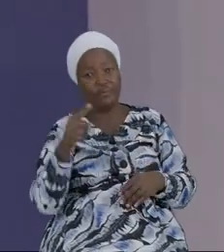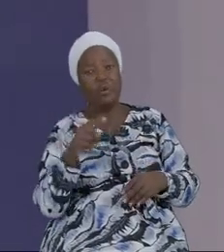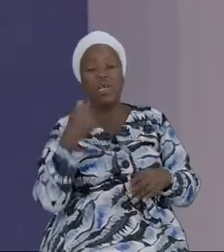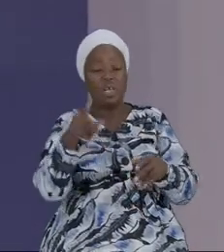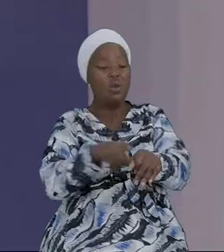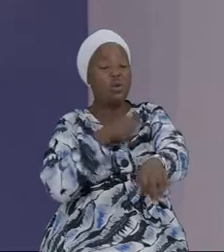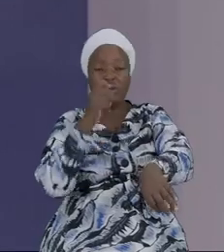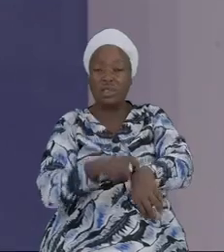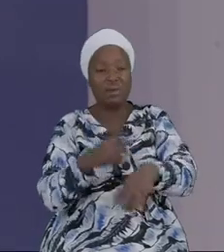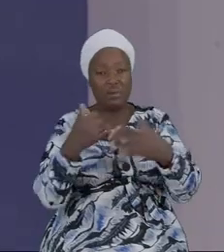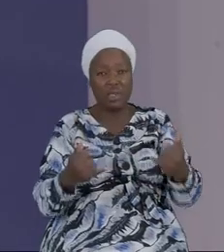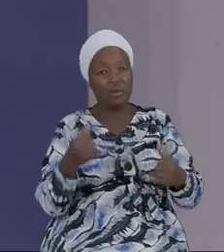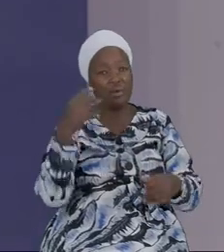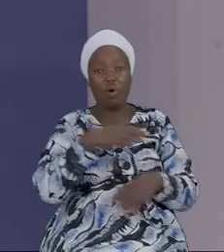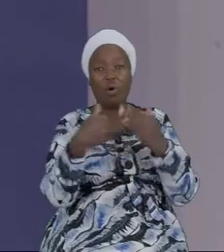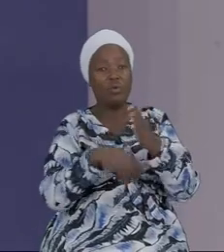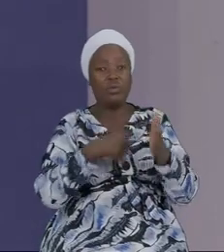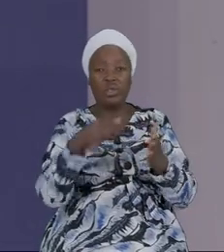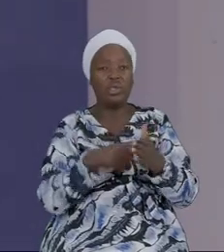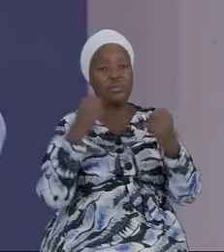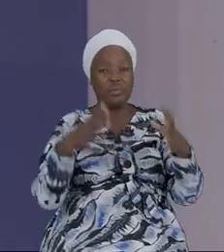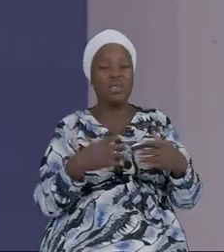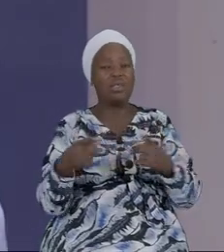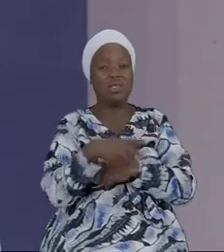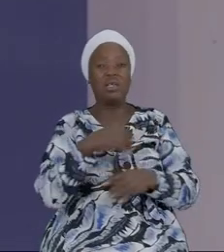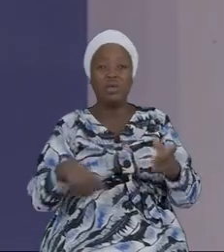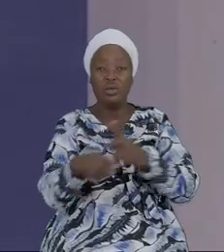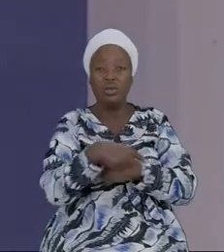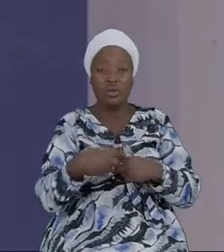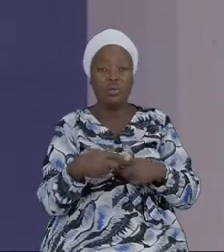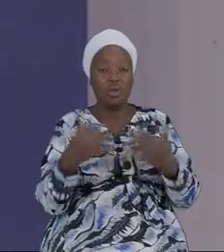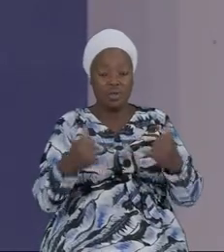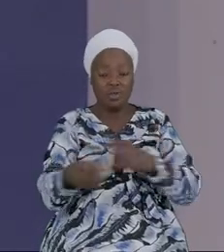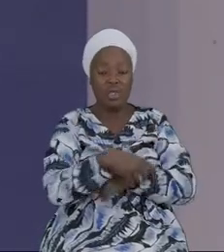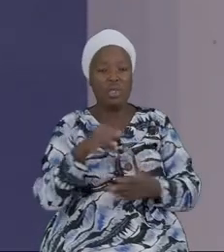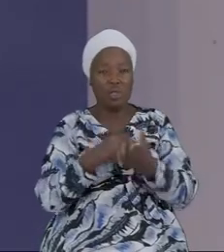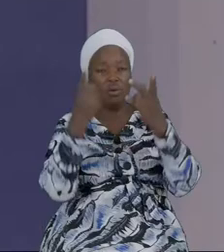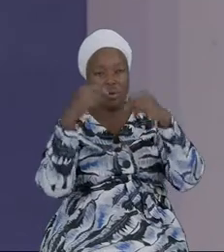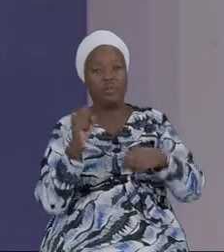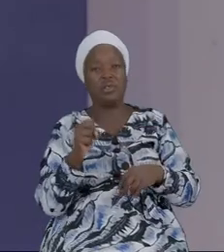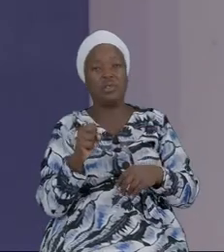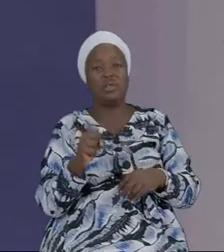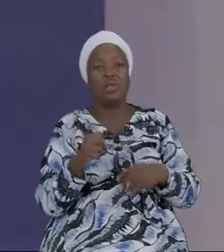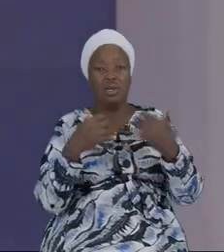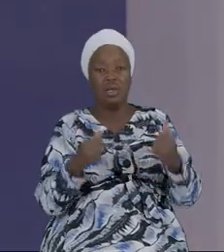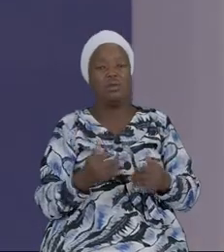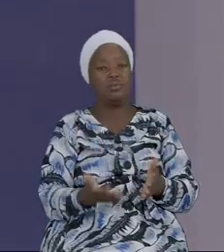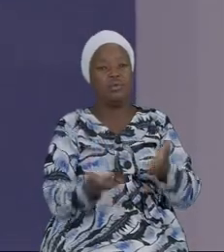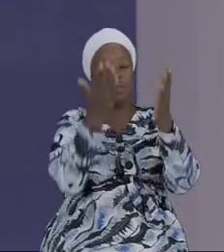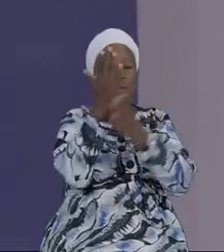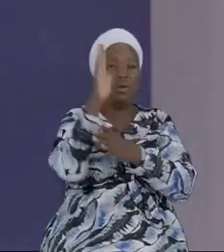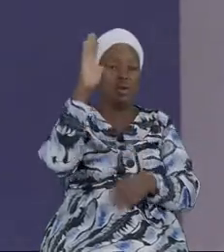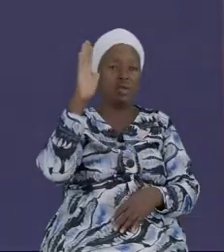a long time, all these many days, today it comes. Raise up your hand.